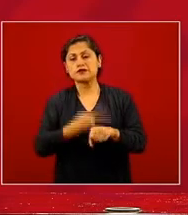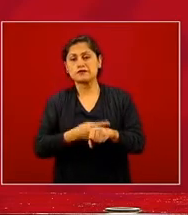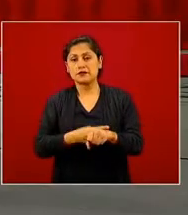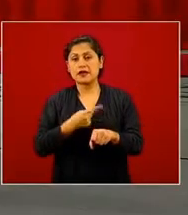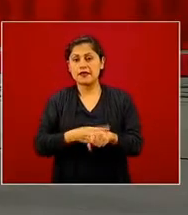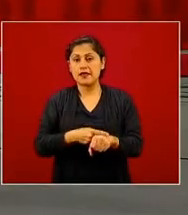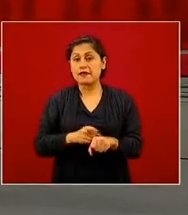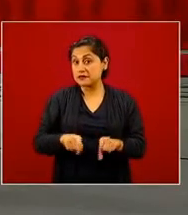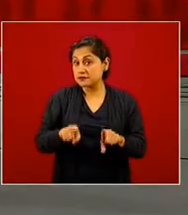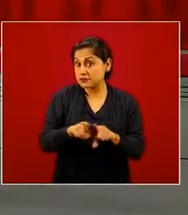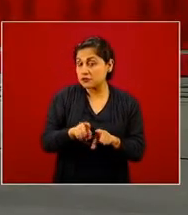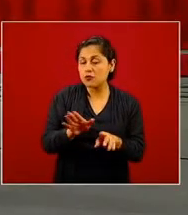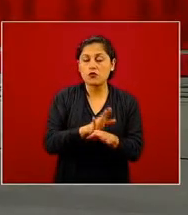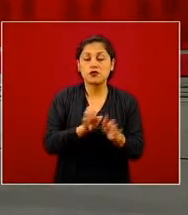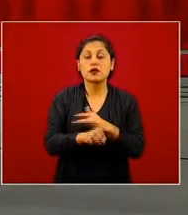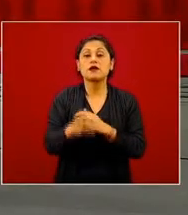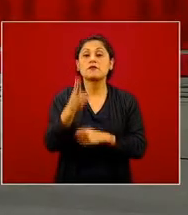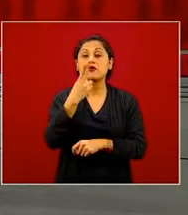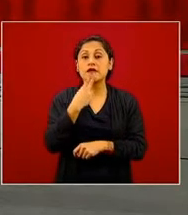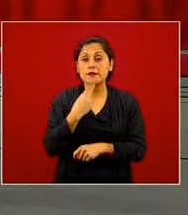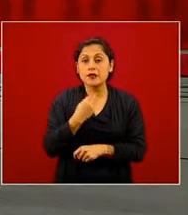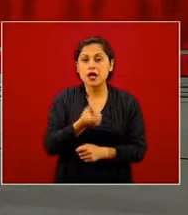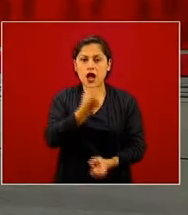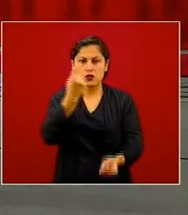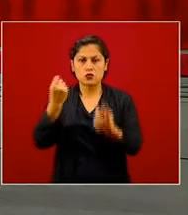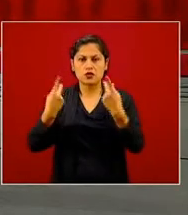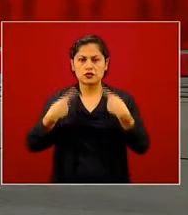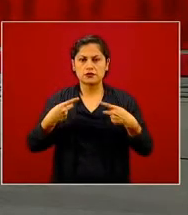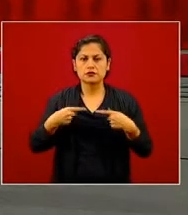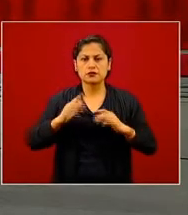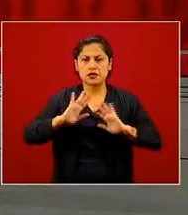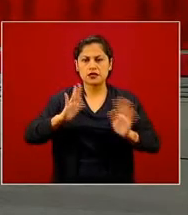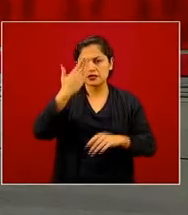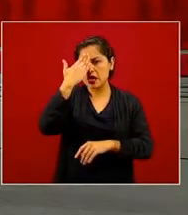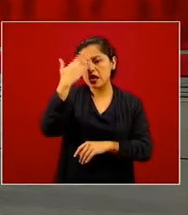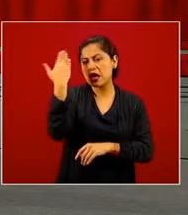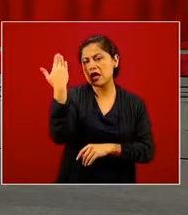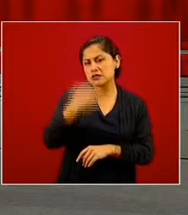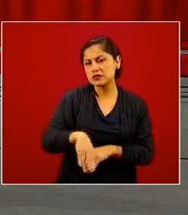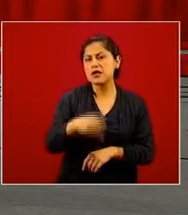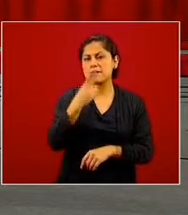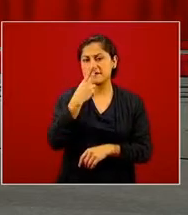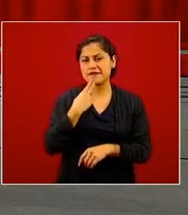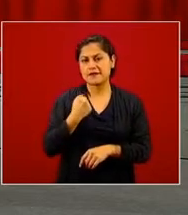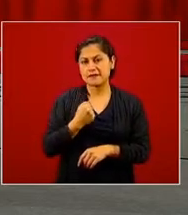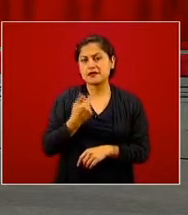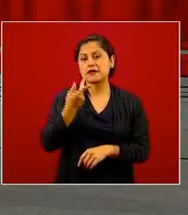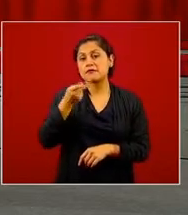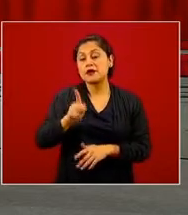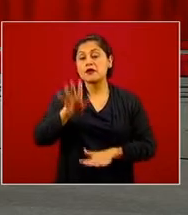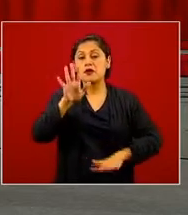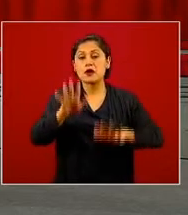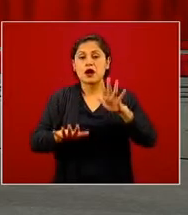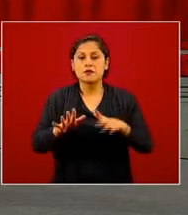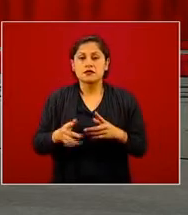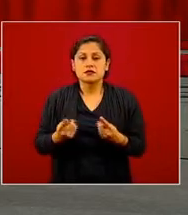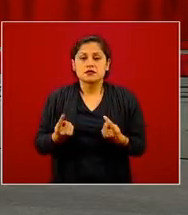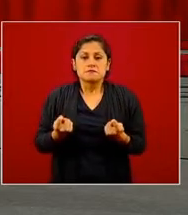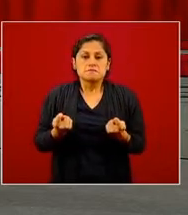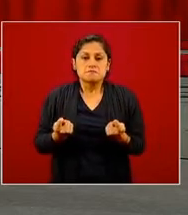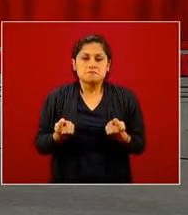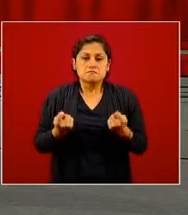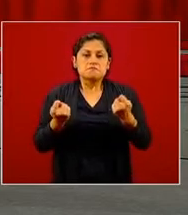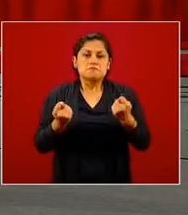This is not new only for COVID. This can happen also with some conditions like diabetes. Like, for example, some people know that they